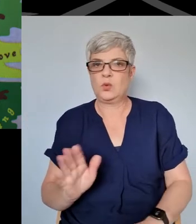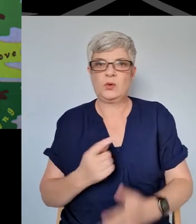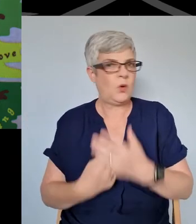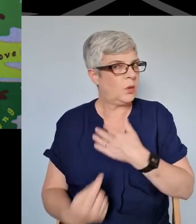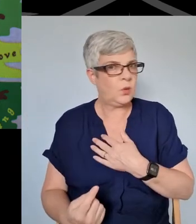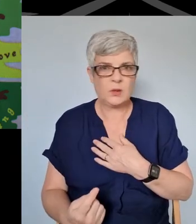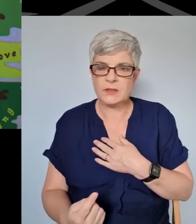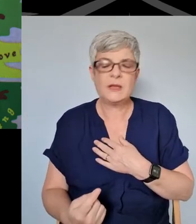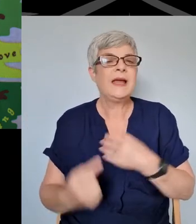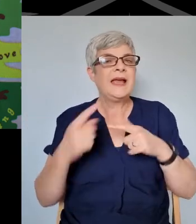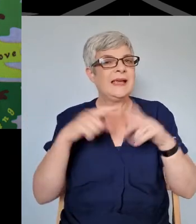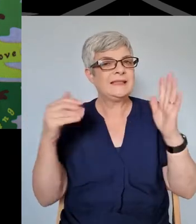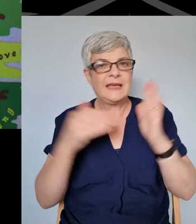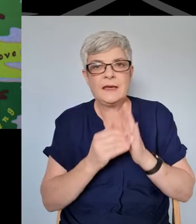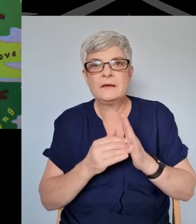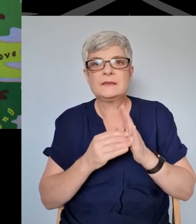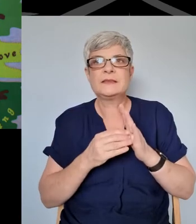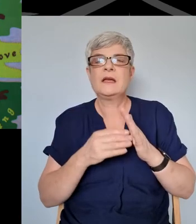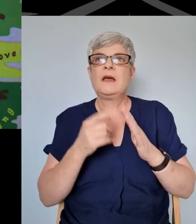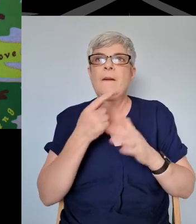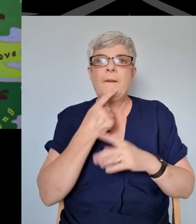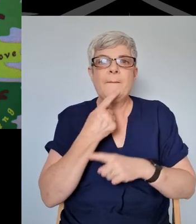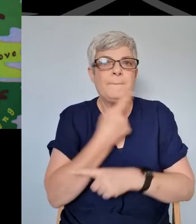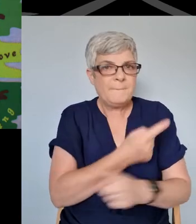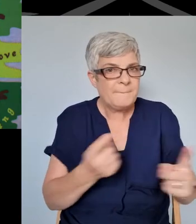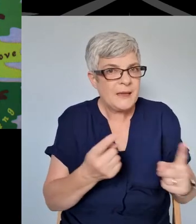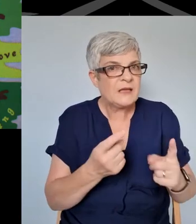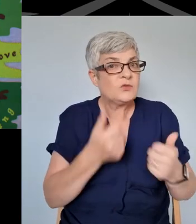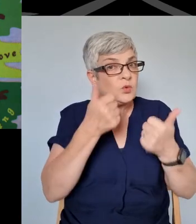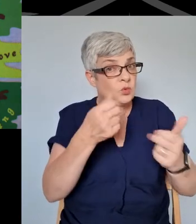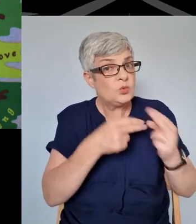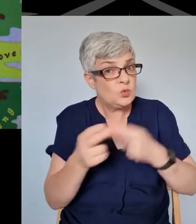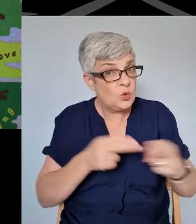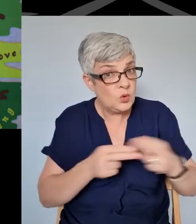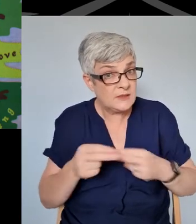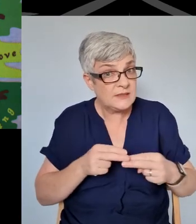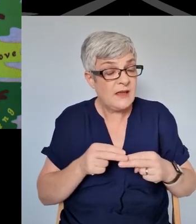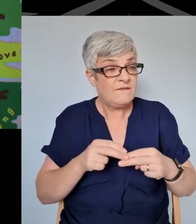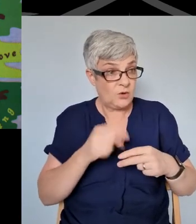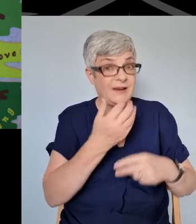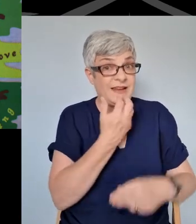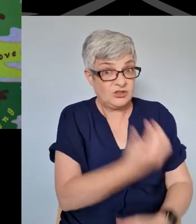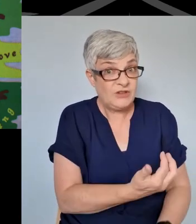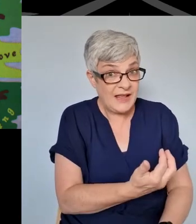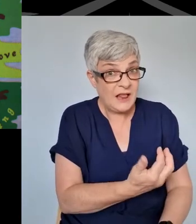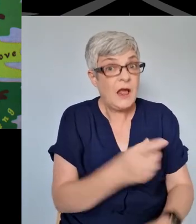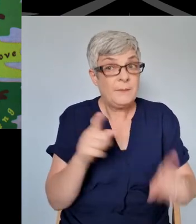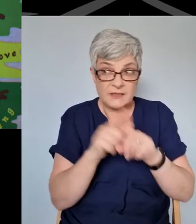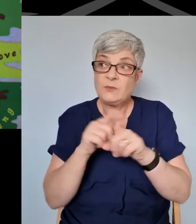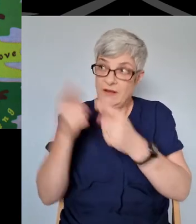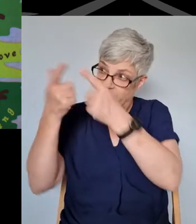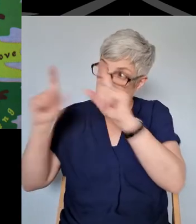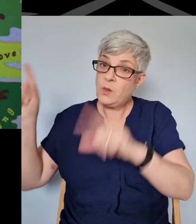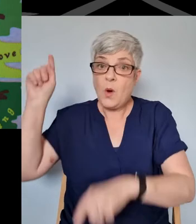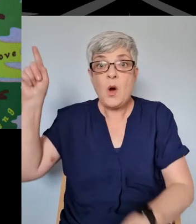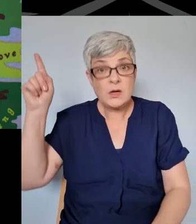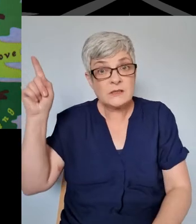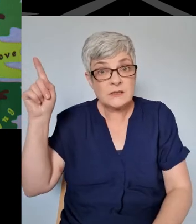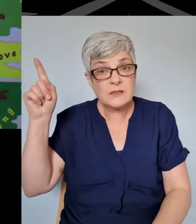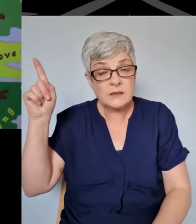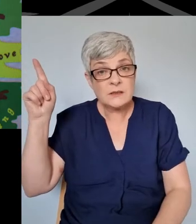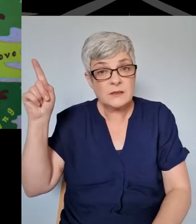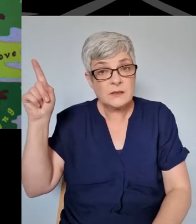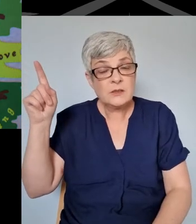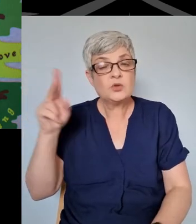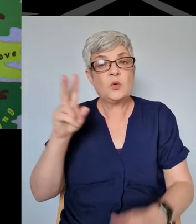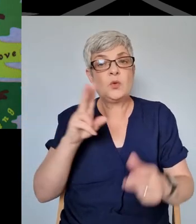Ezekiel's message of hope and transformation was not only good news for Israel, but good news for the Lord as well. So